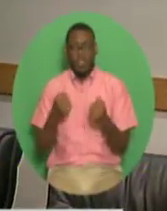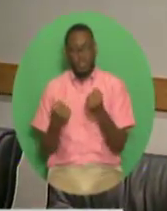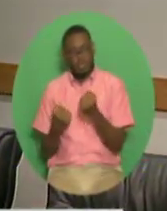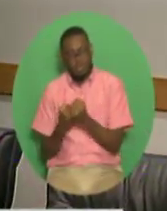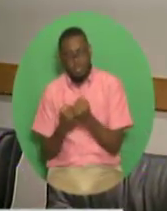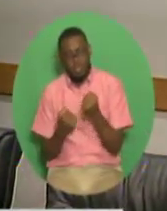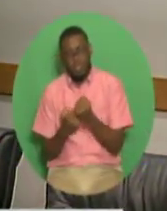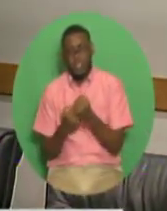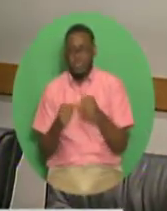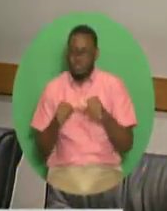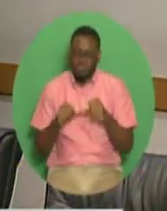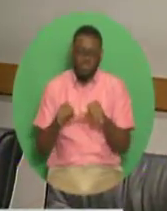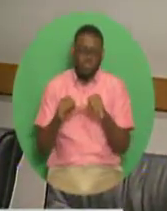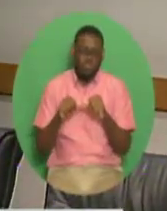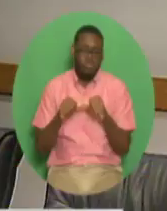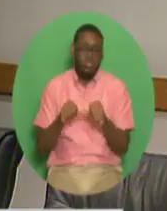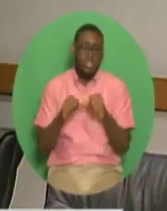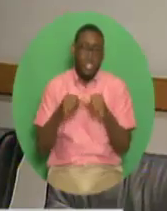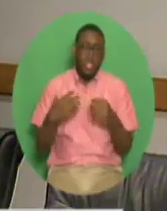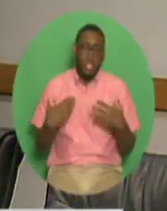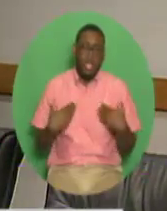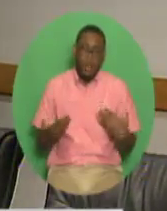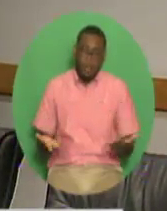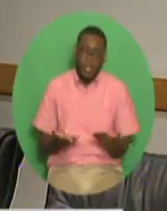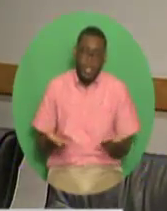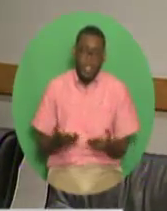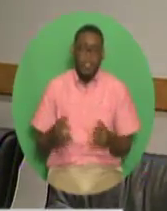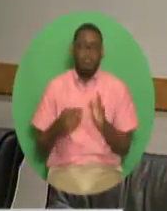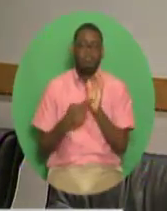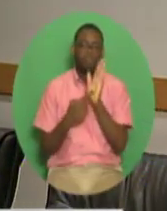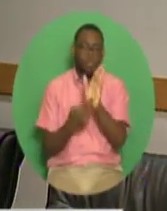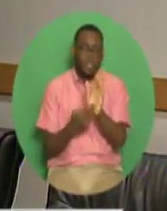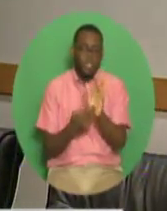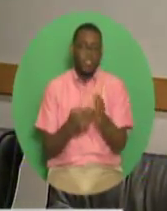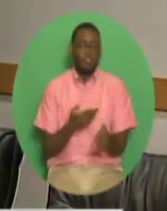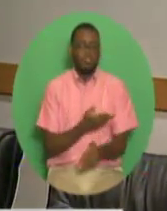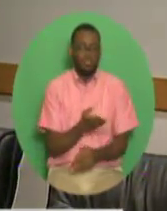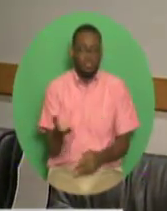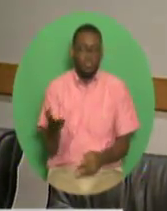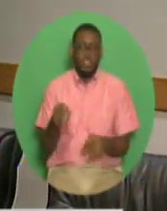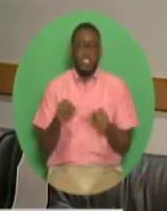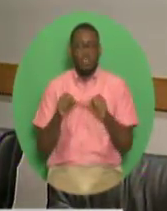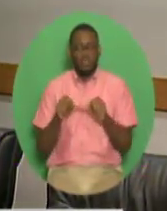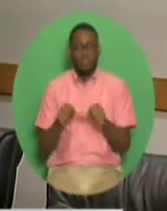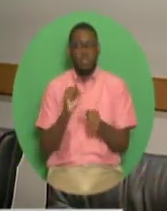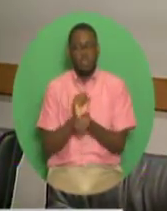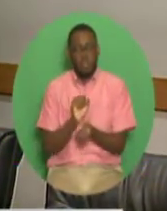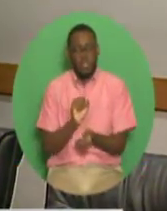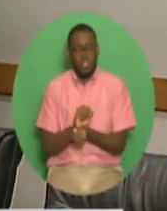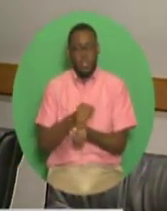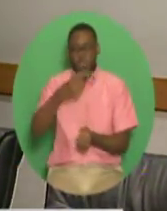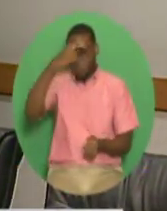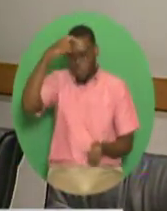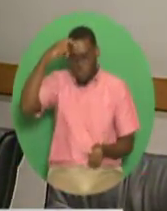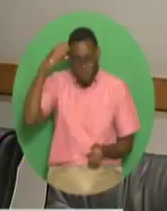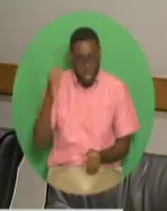you, and I'll continue working as hard as I can to ensure that living in the constituency continues to improve.